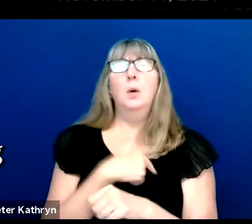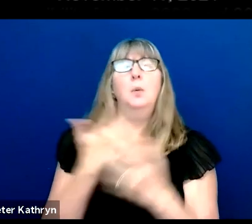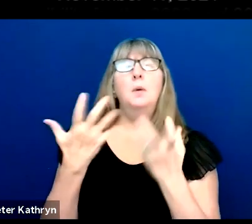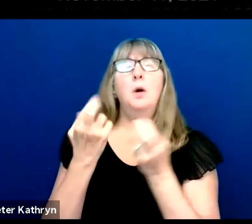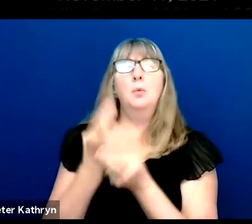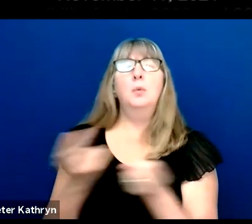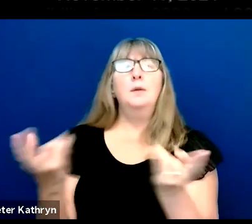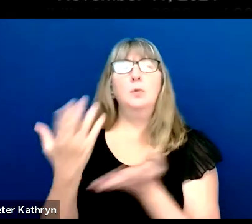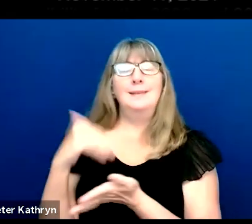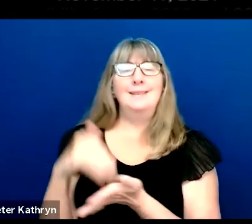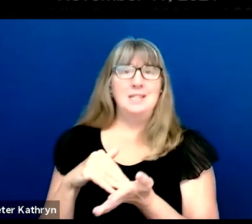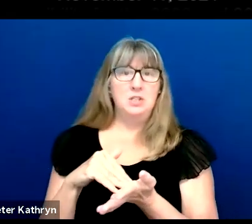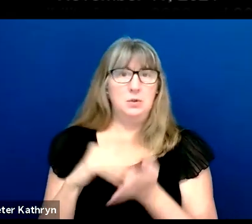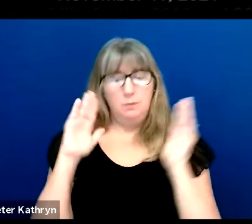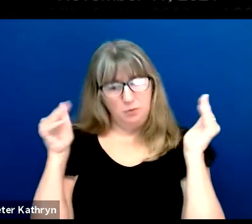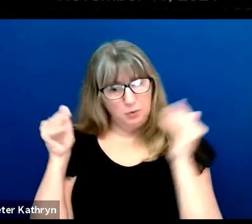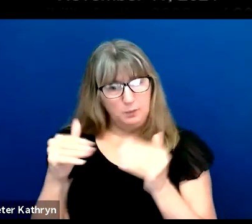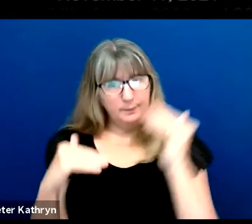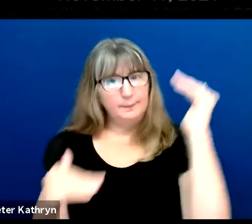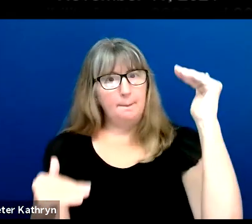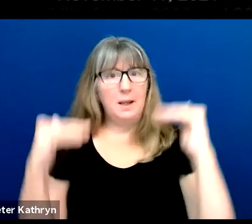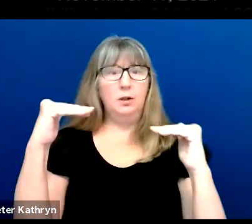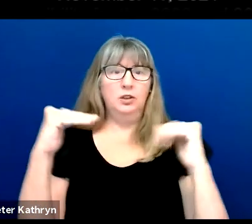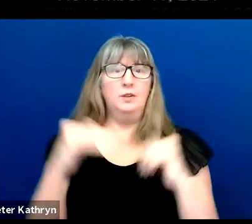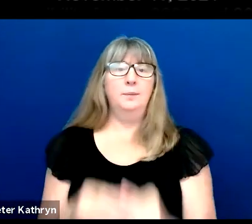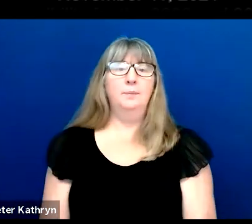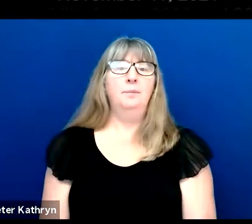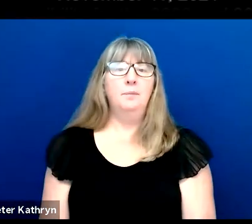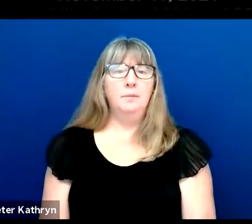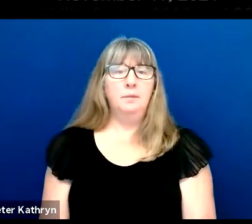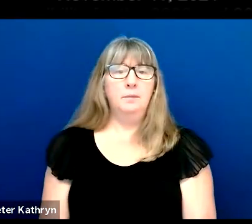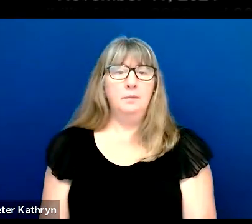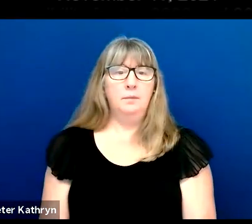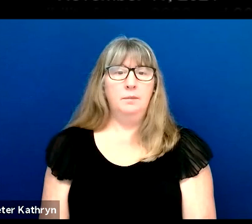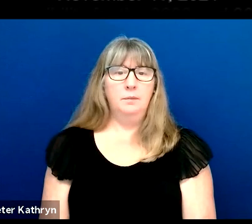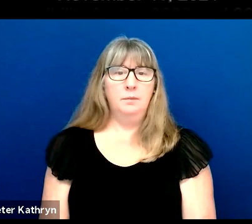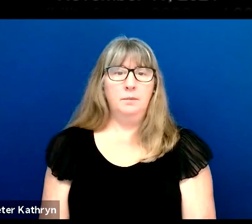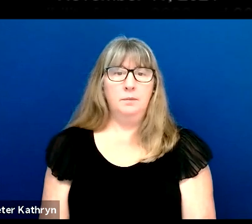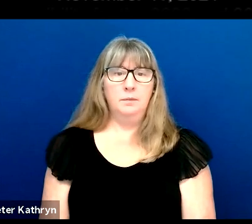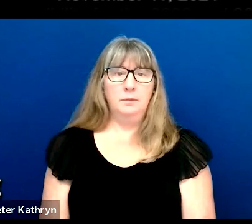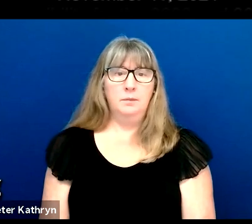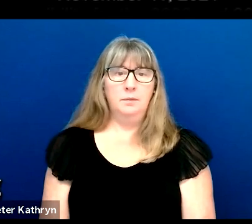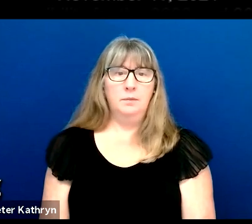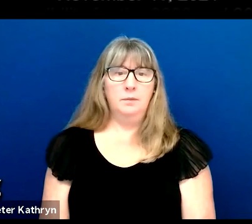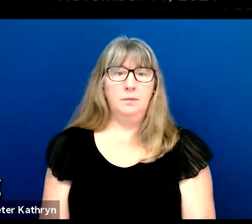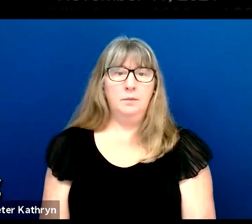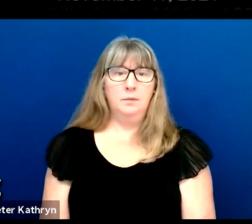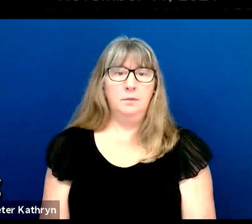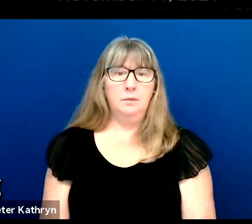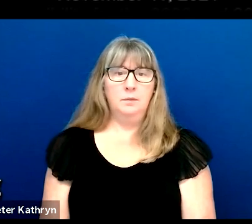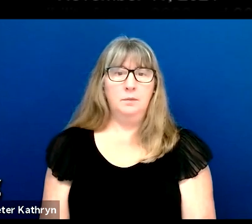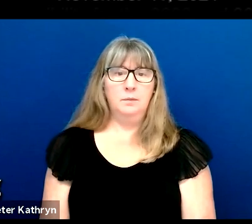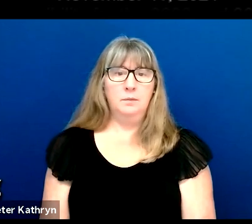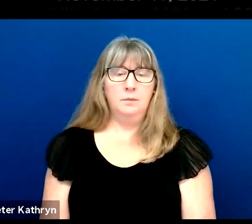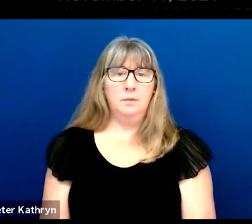center that counterbalances that. And just an announcement here for those who have been following us,